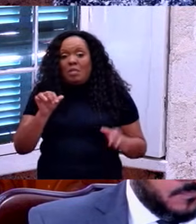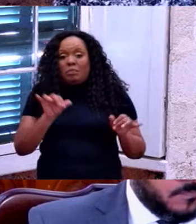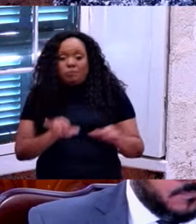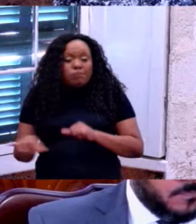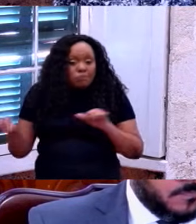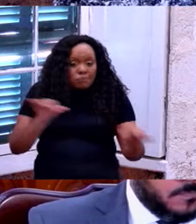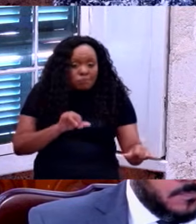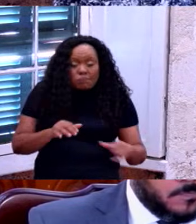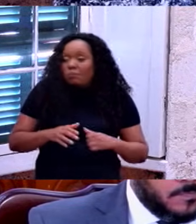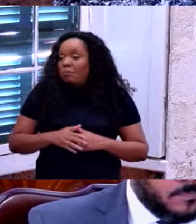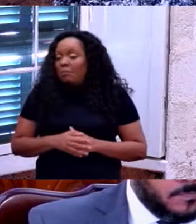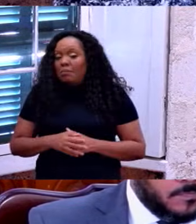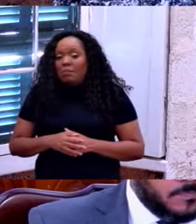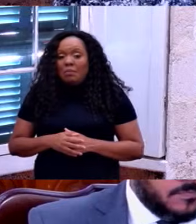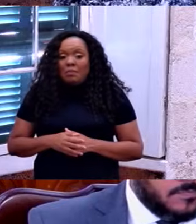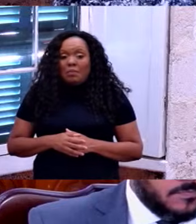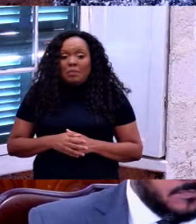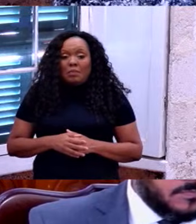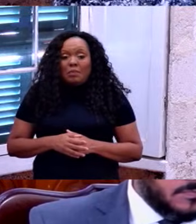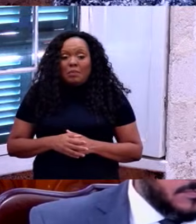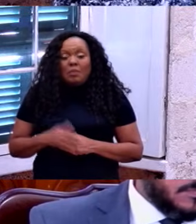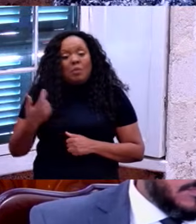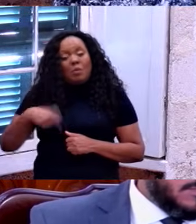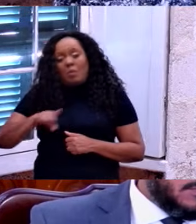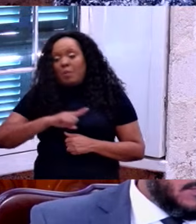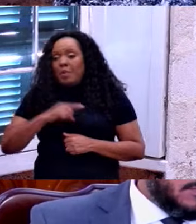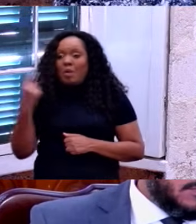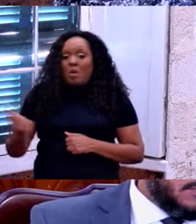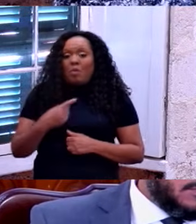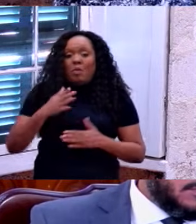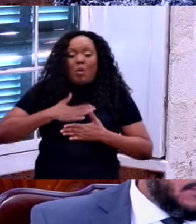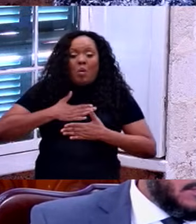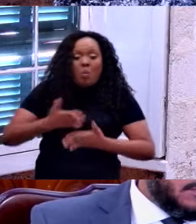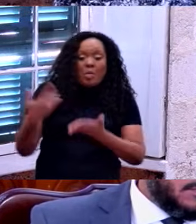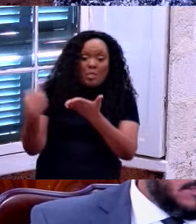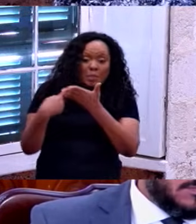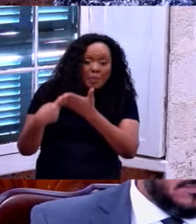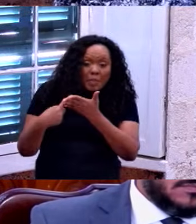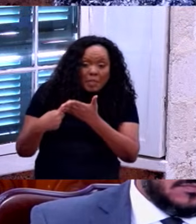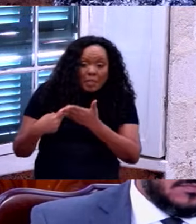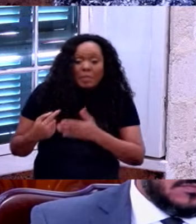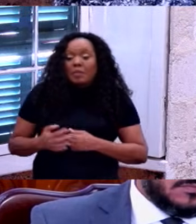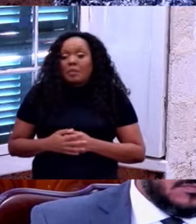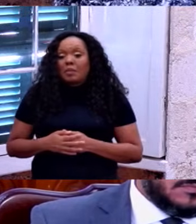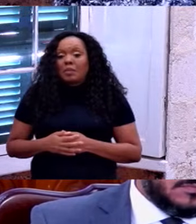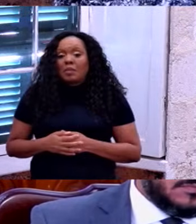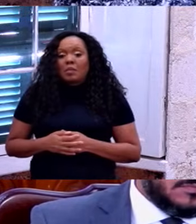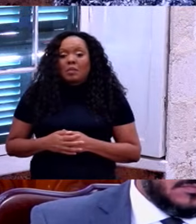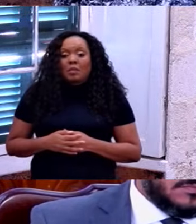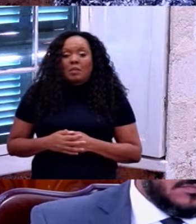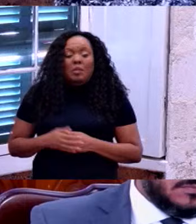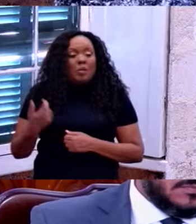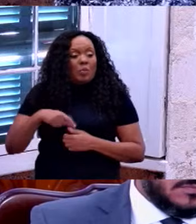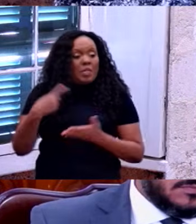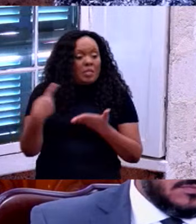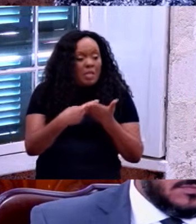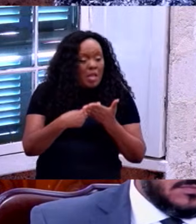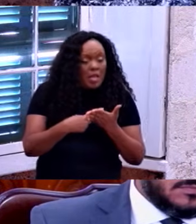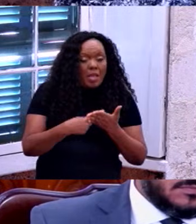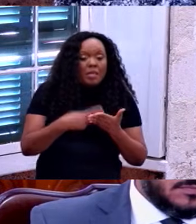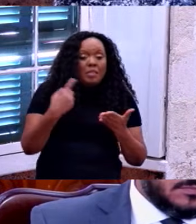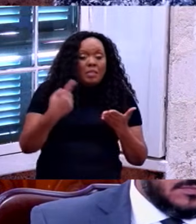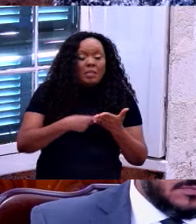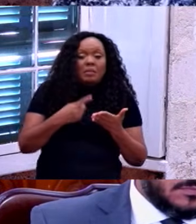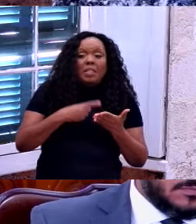They were not persons who did not debate. They were not persons who did not send things back to the House to be sorted.